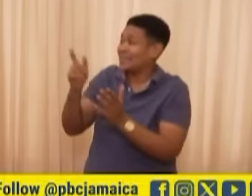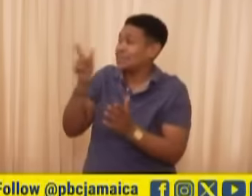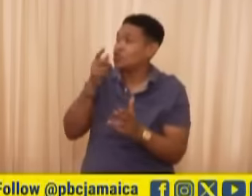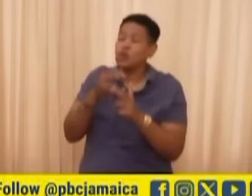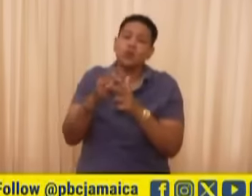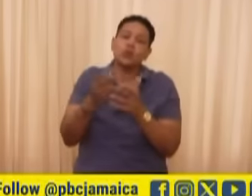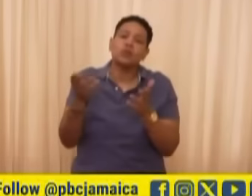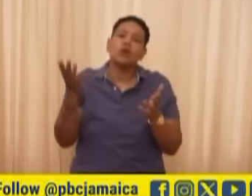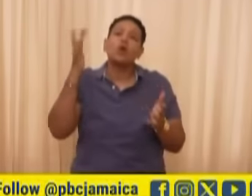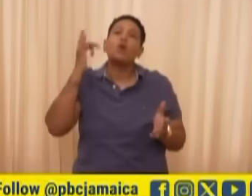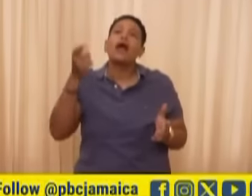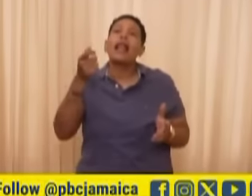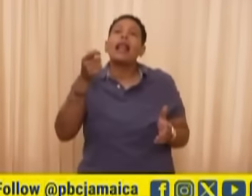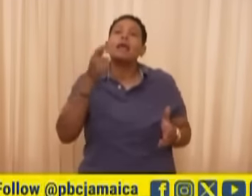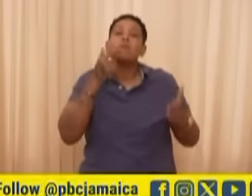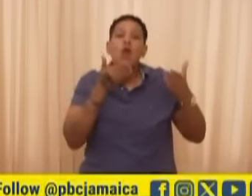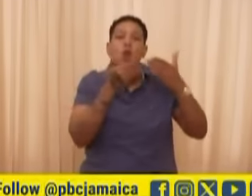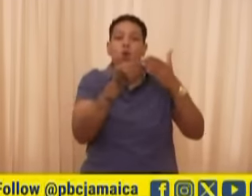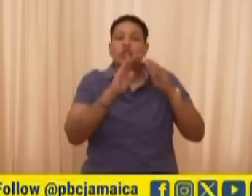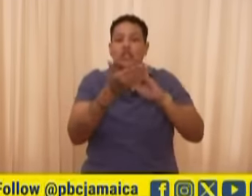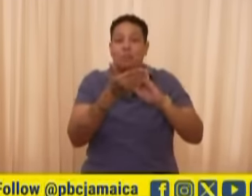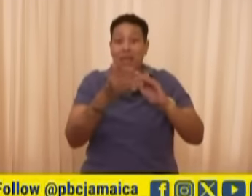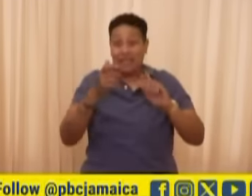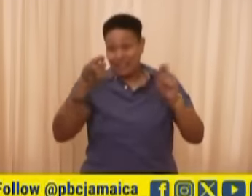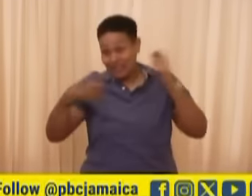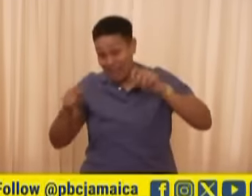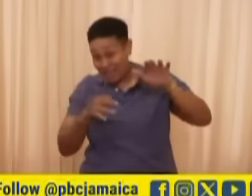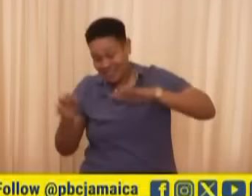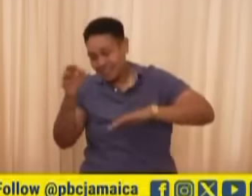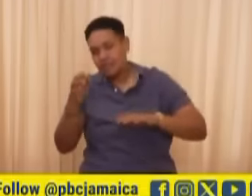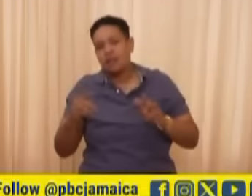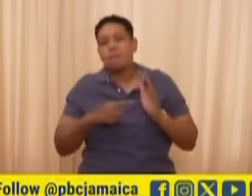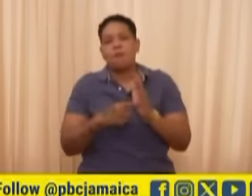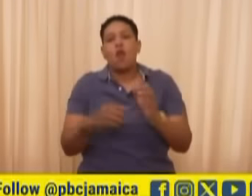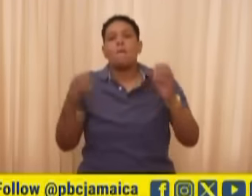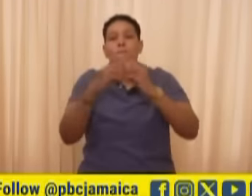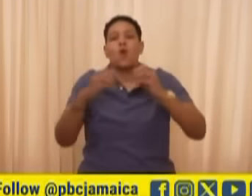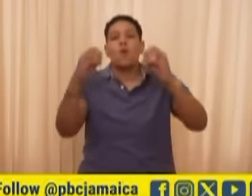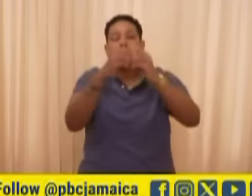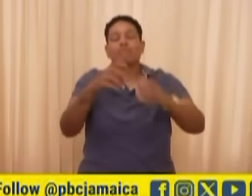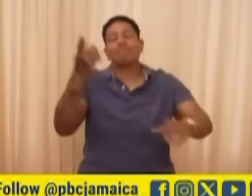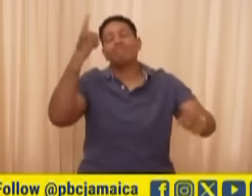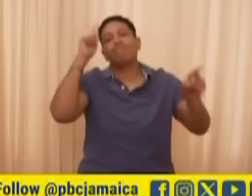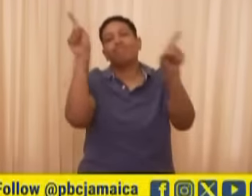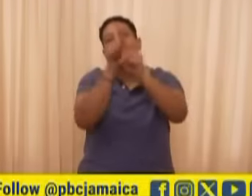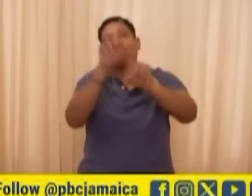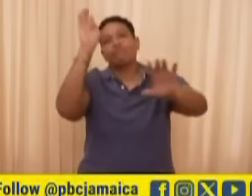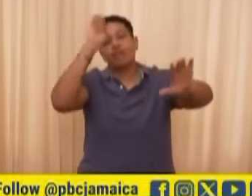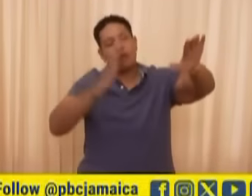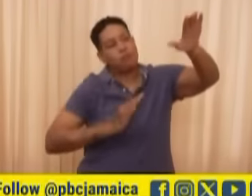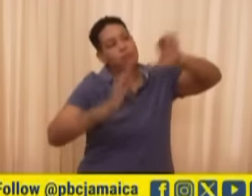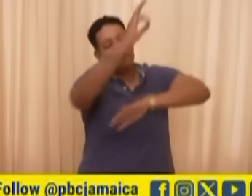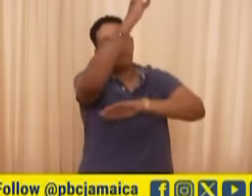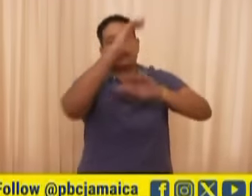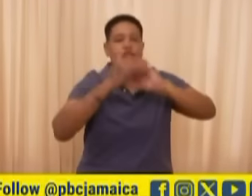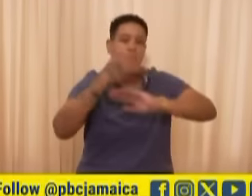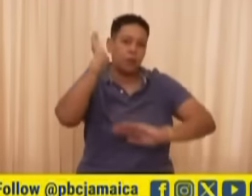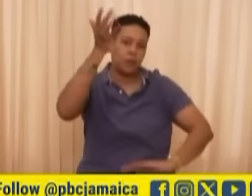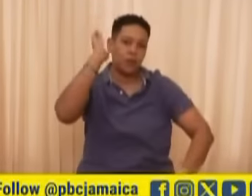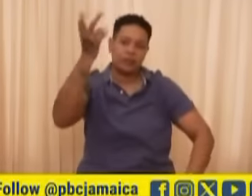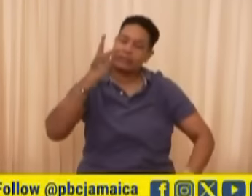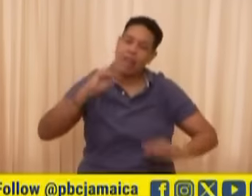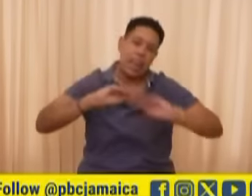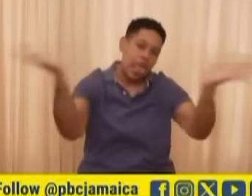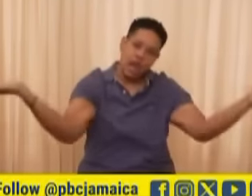closing because it is getting a little bit closer and all the models are becoming more in agreement with where the system will go.